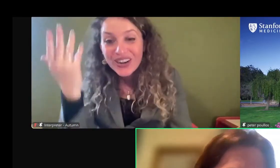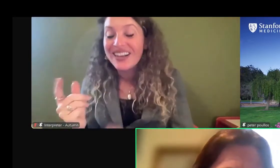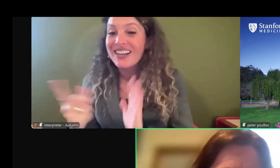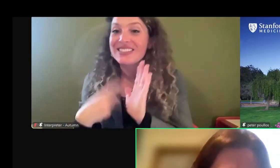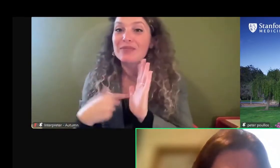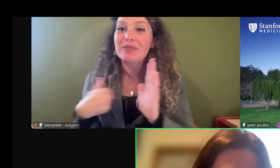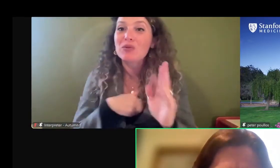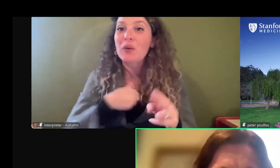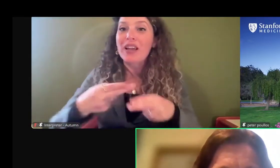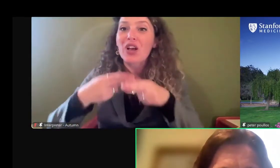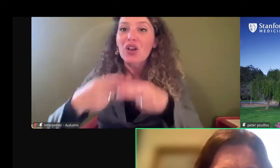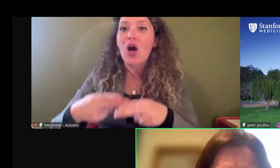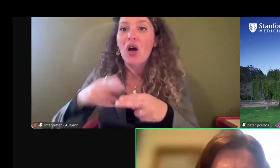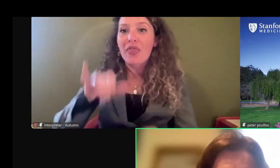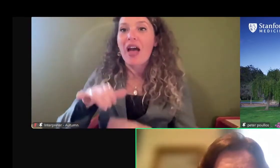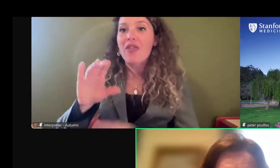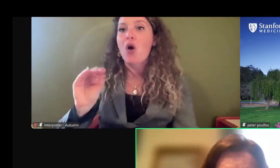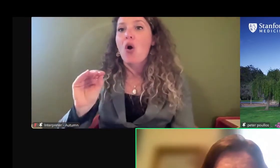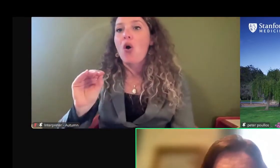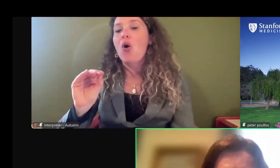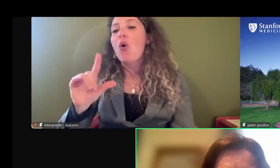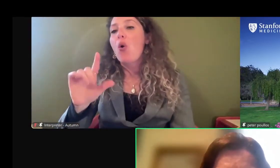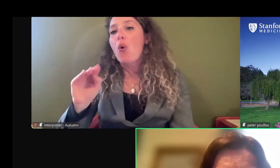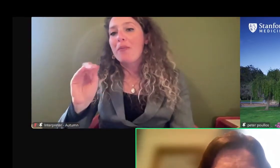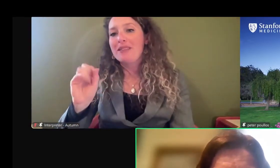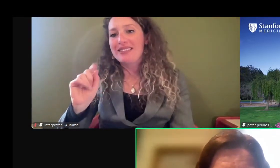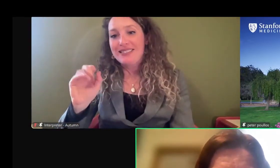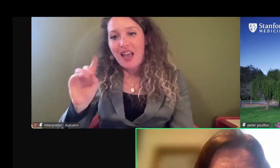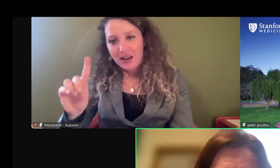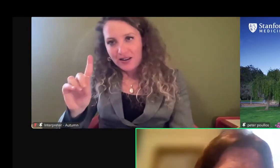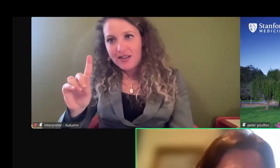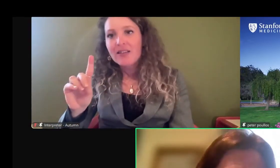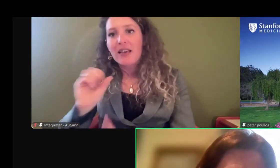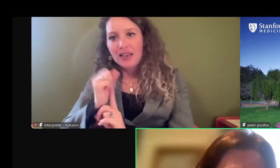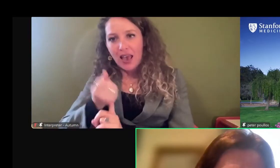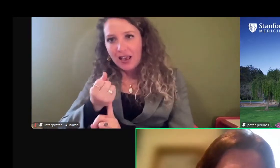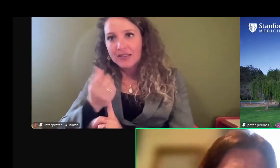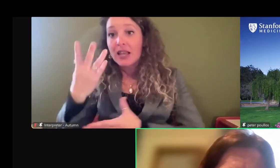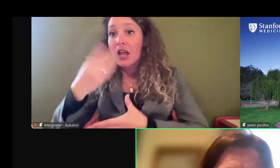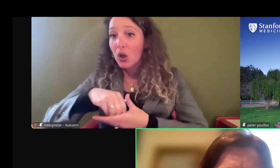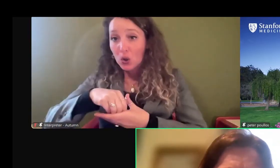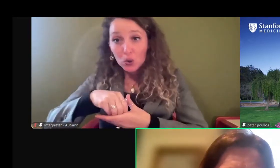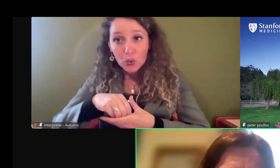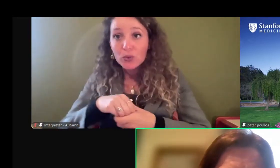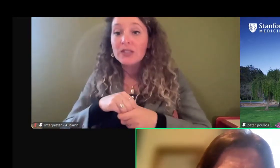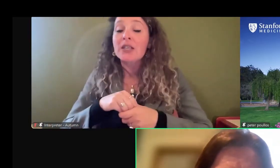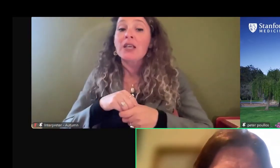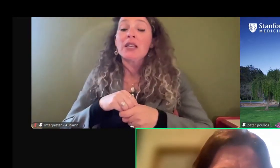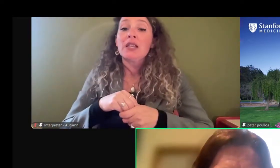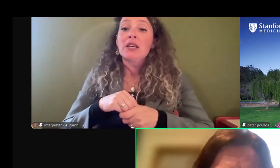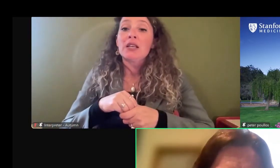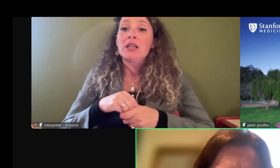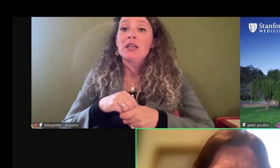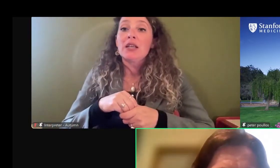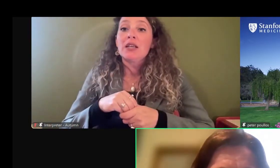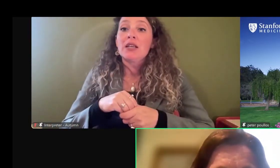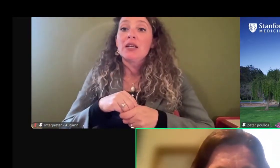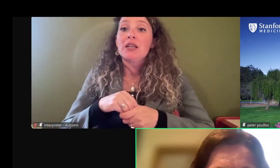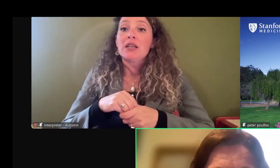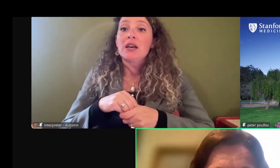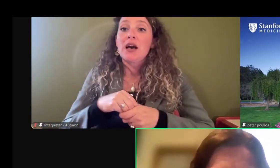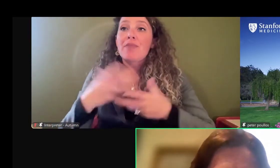Sometimes we call that the Olmsted case. It includes the obligation to